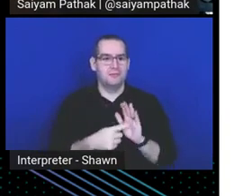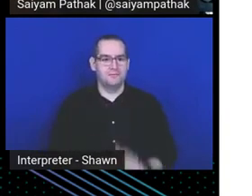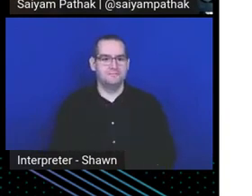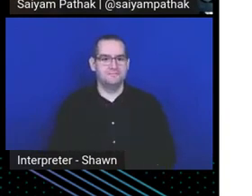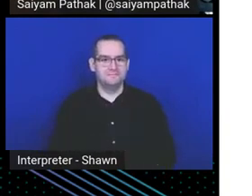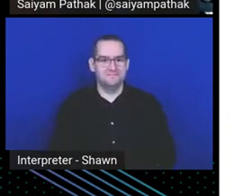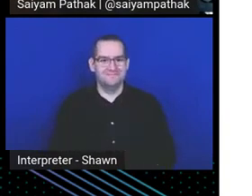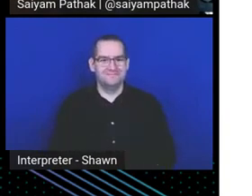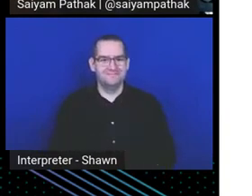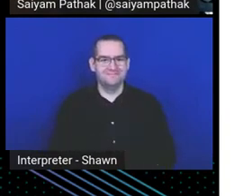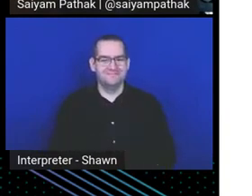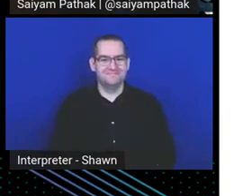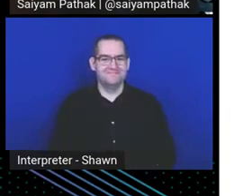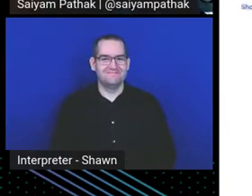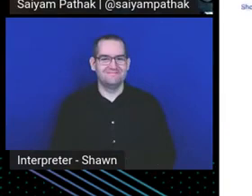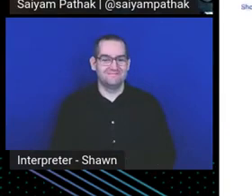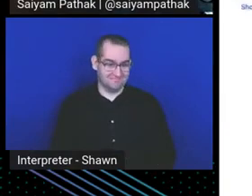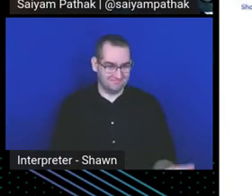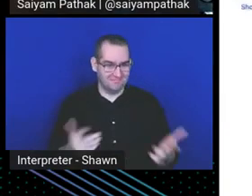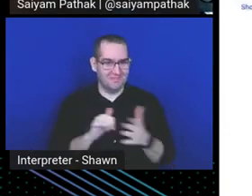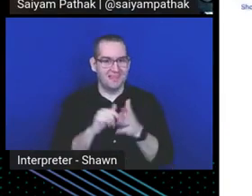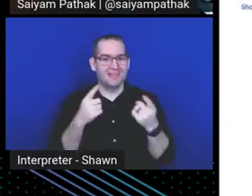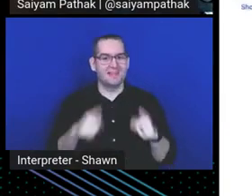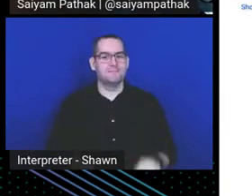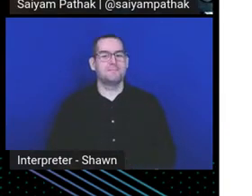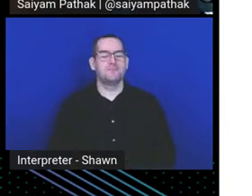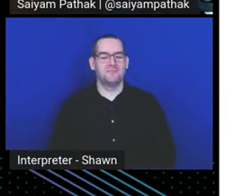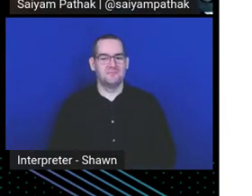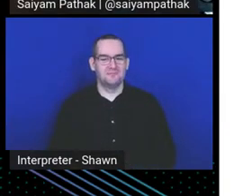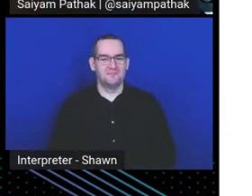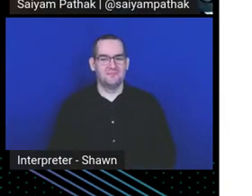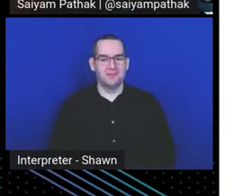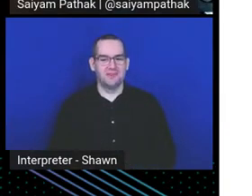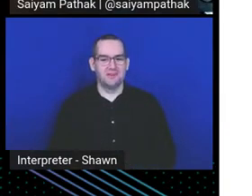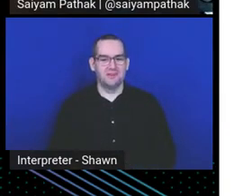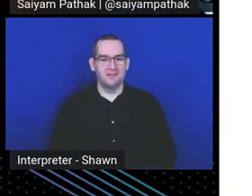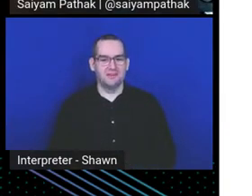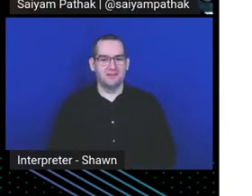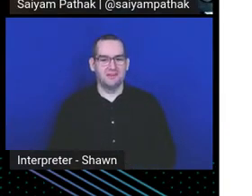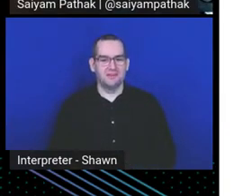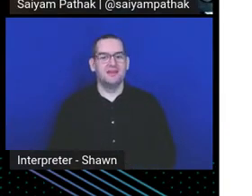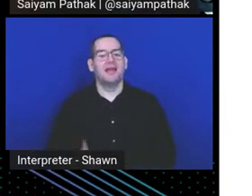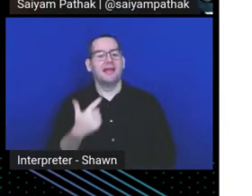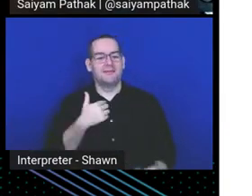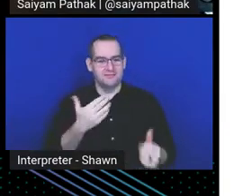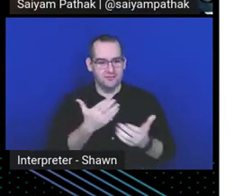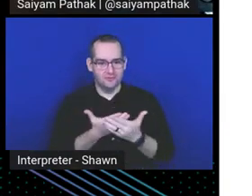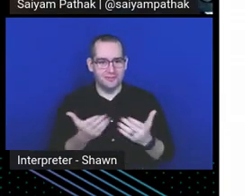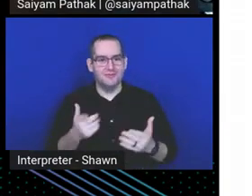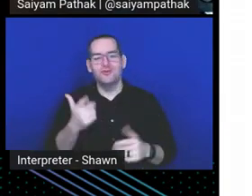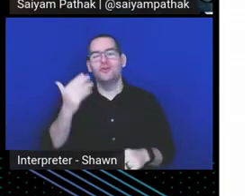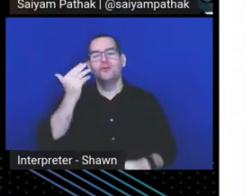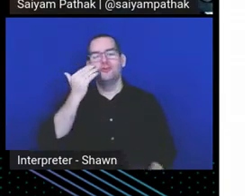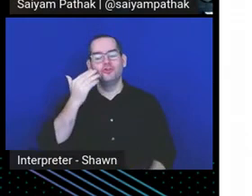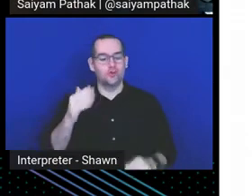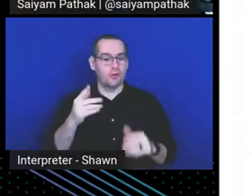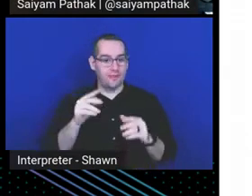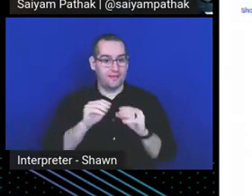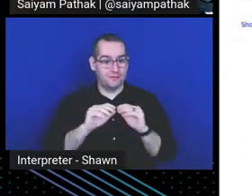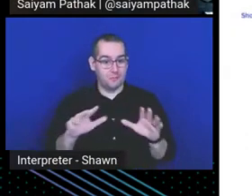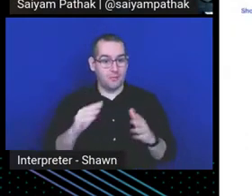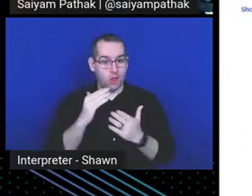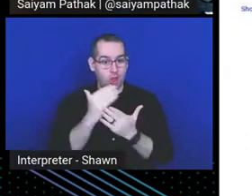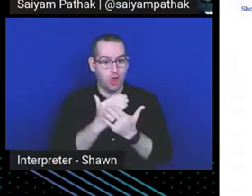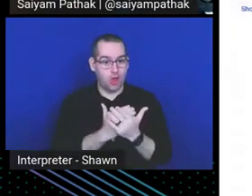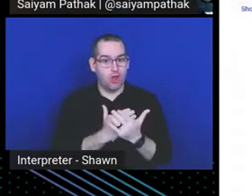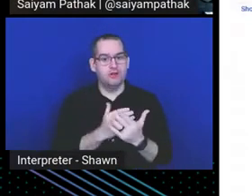So that is what is happening. What else is there? Yeah, you have the resources, the deployment logs. So